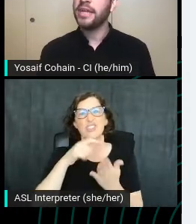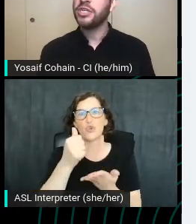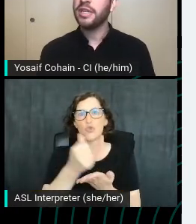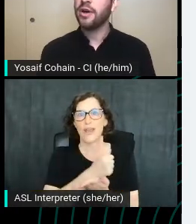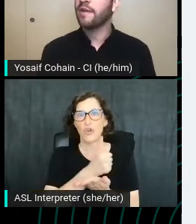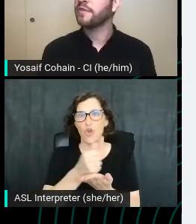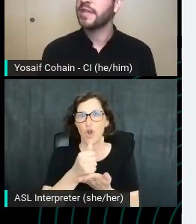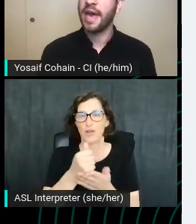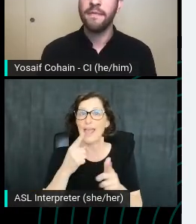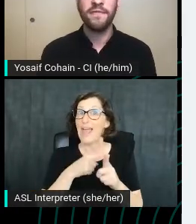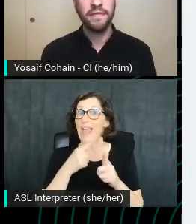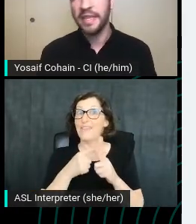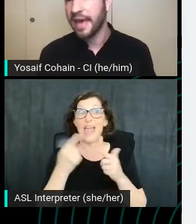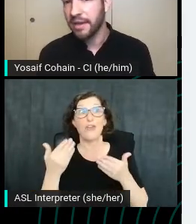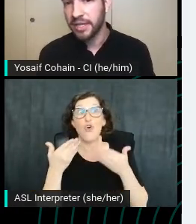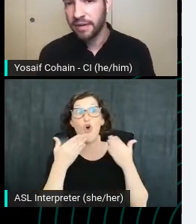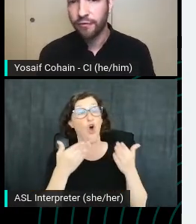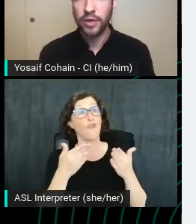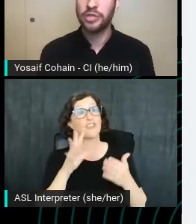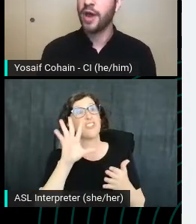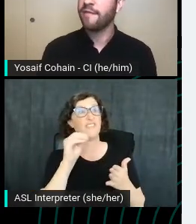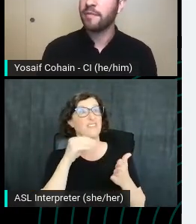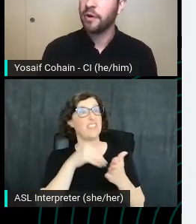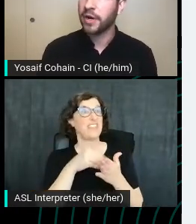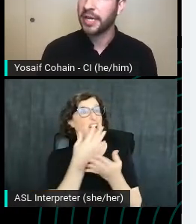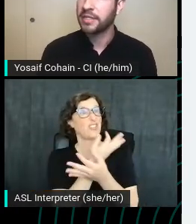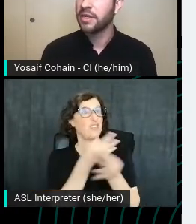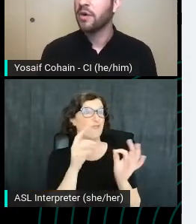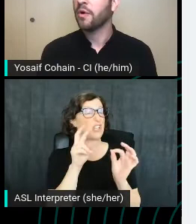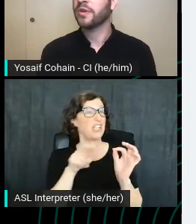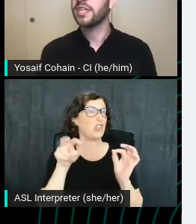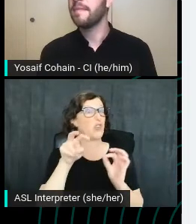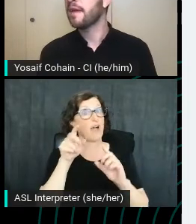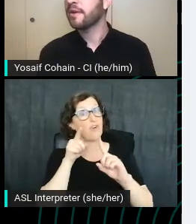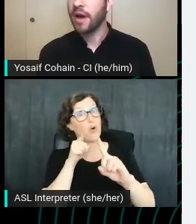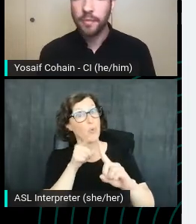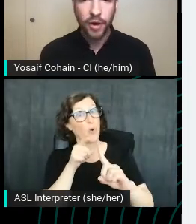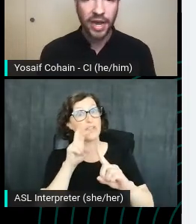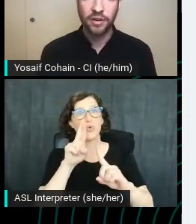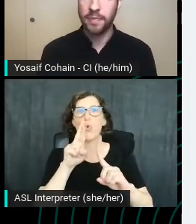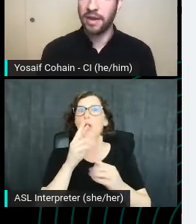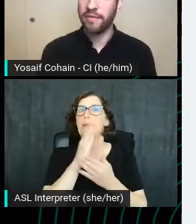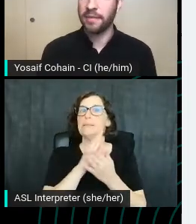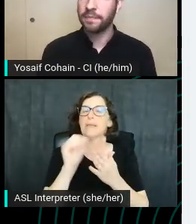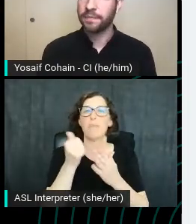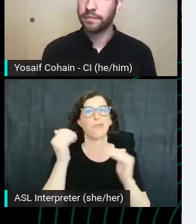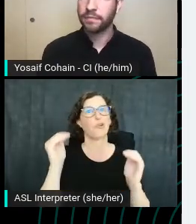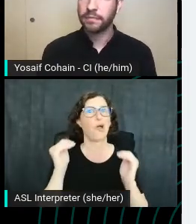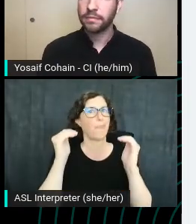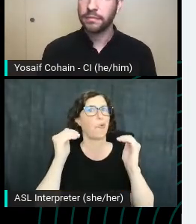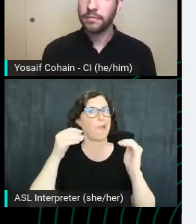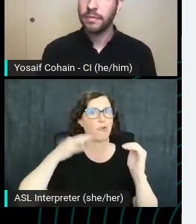then magically offers them 50,000 free travel points or some other upgrade or benefit.